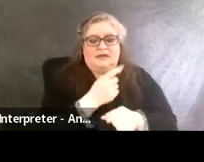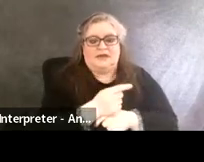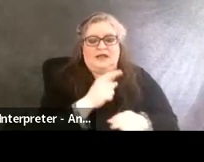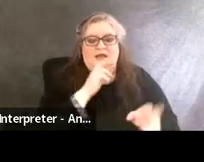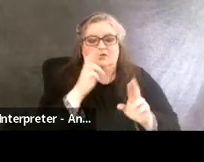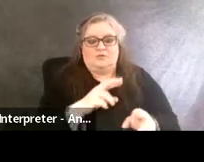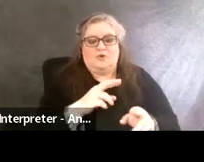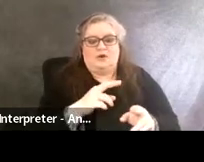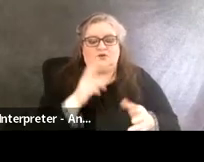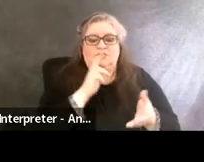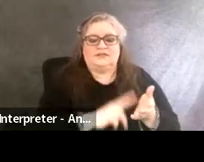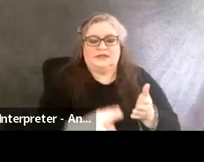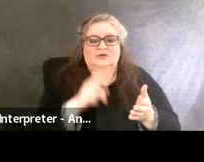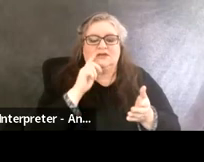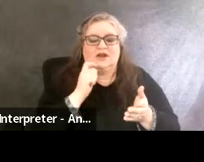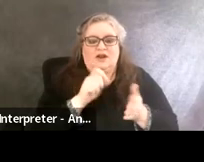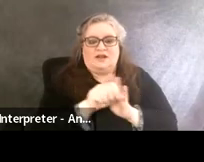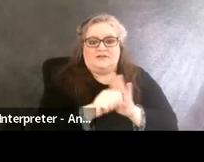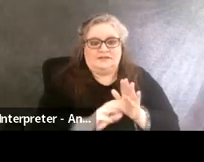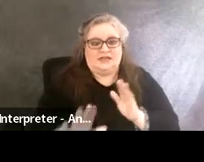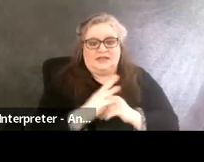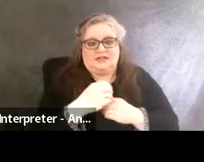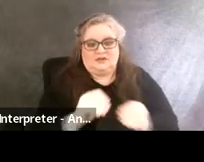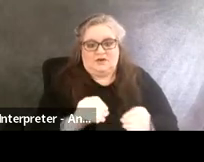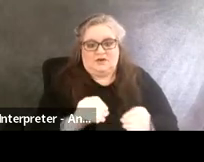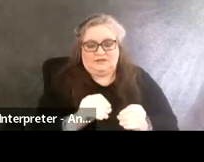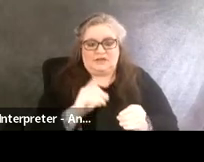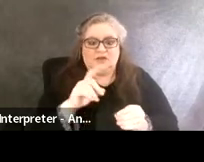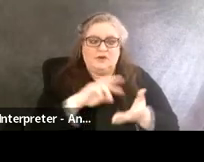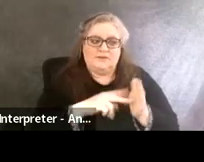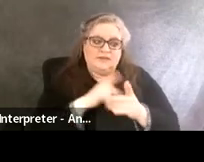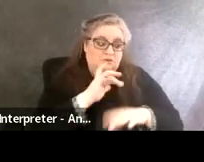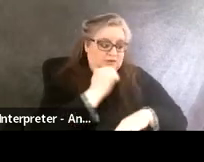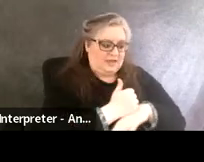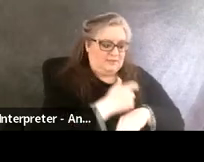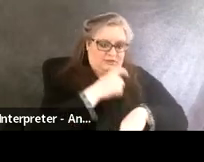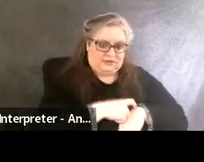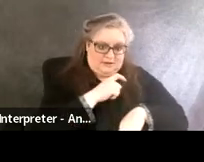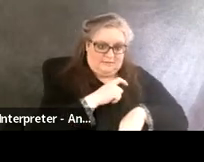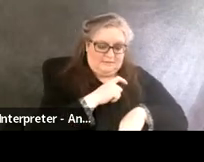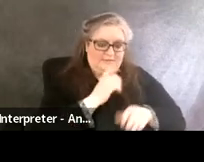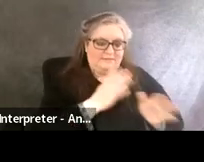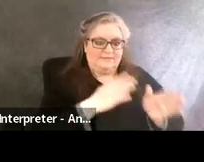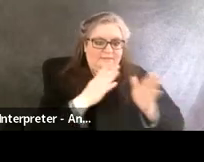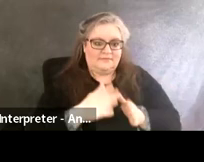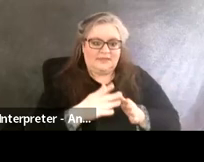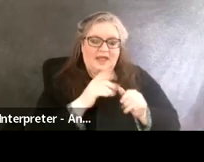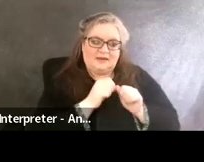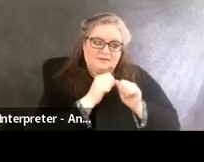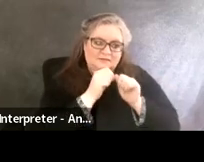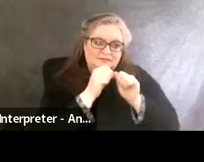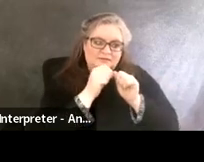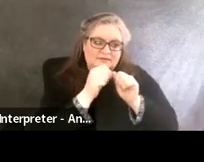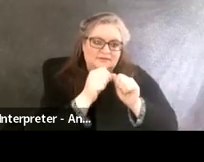Secretary of State's office. So what this means is that you were established in time to be eligible and that you